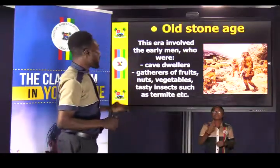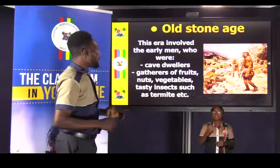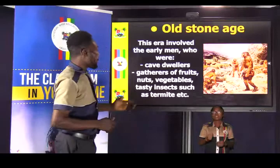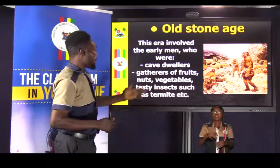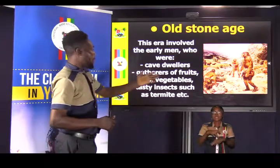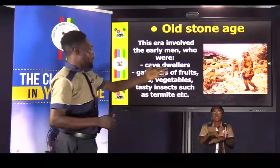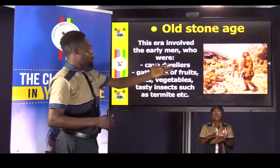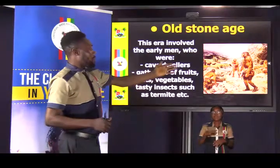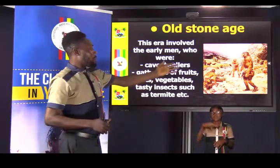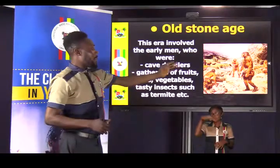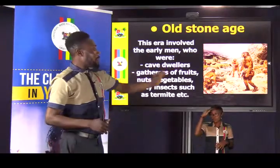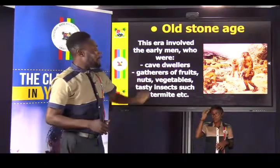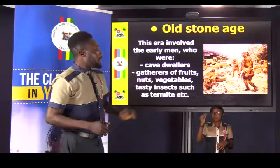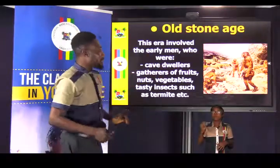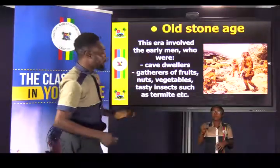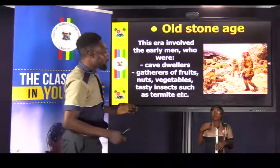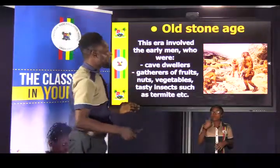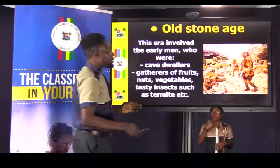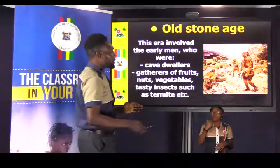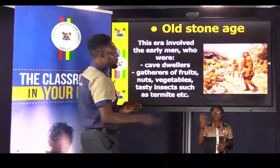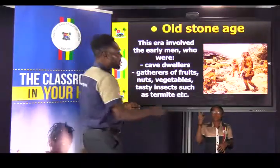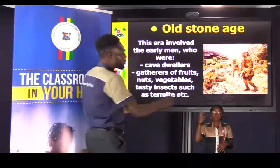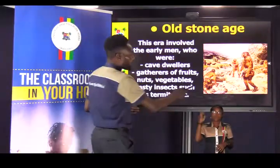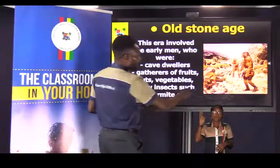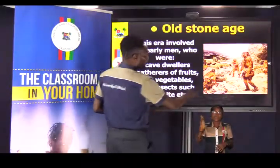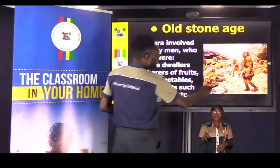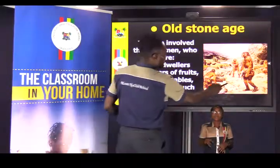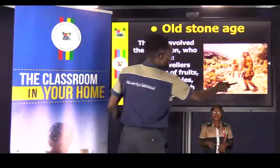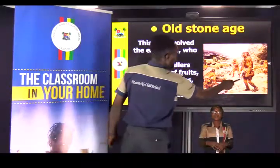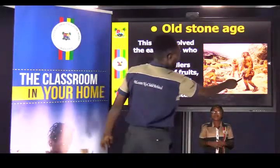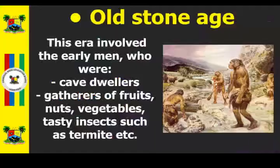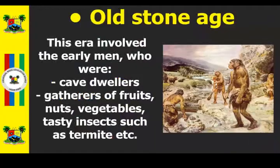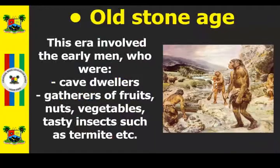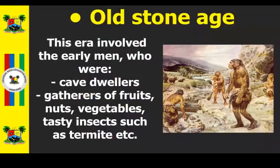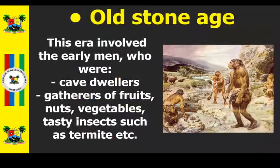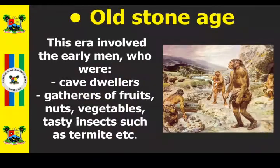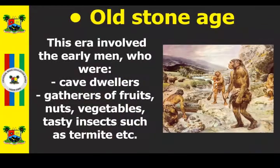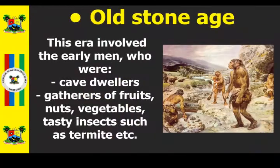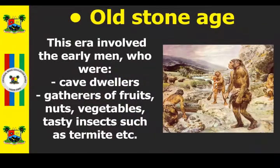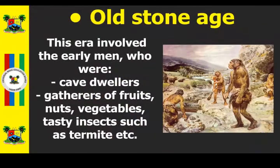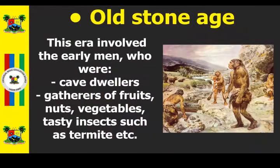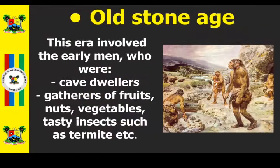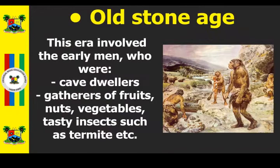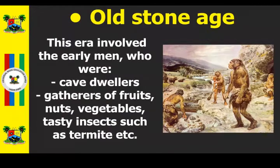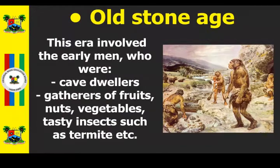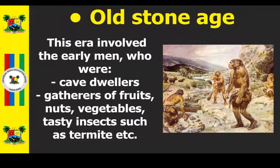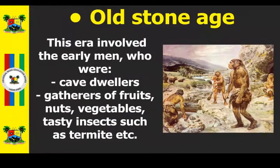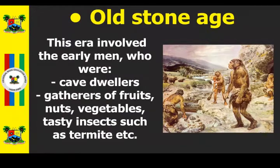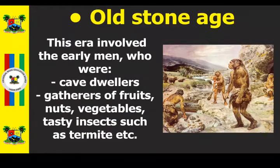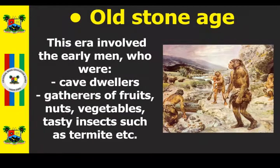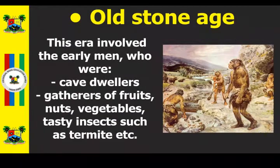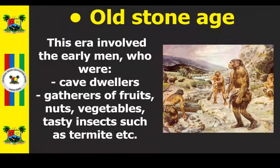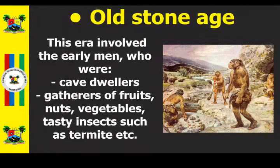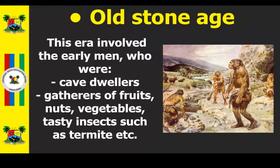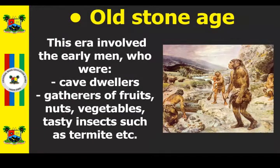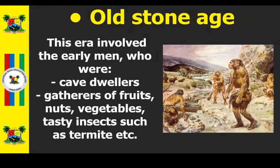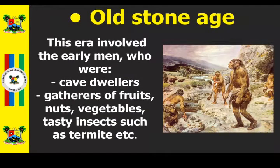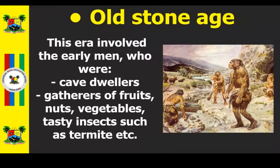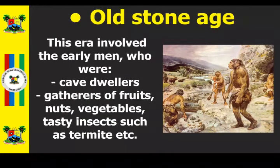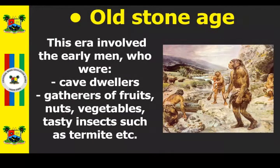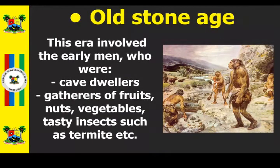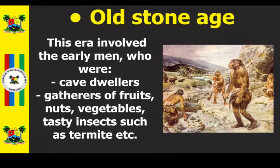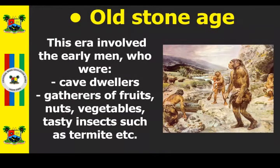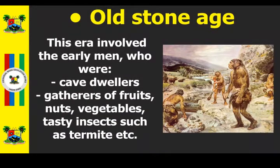who were the early men. Then you can see the picture. See how the early men, how they